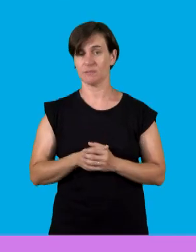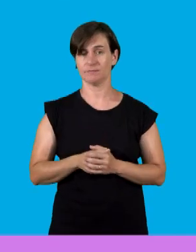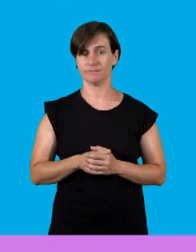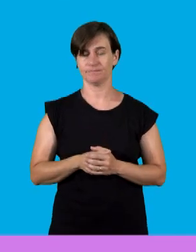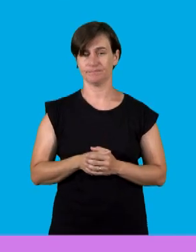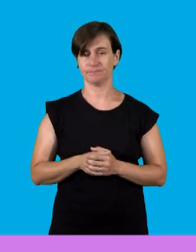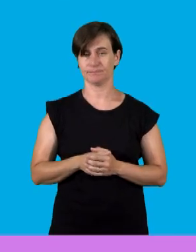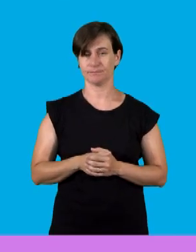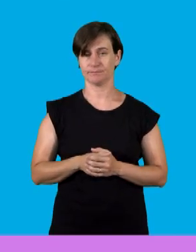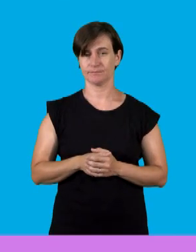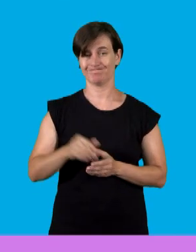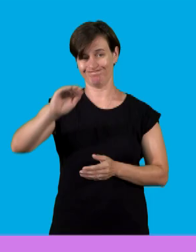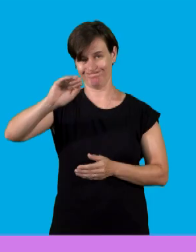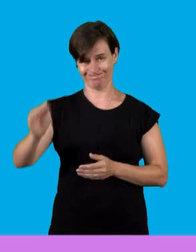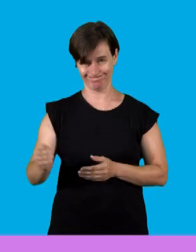1,000.